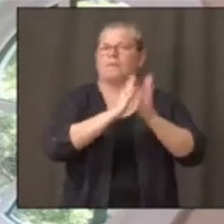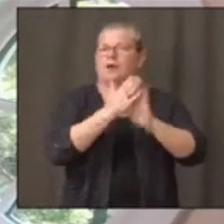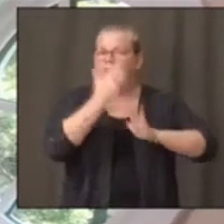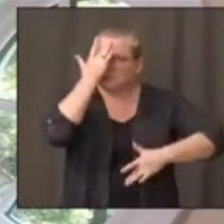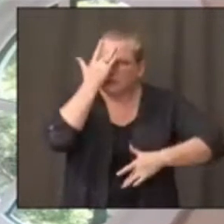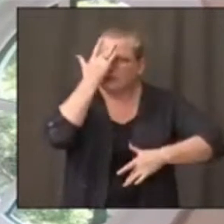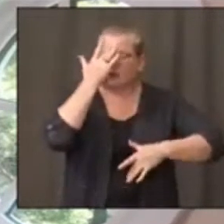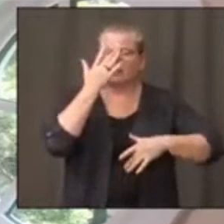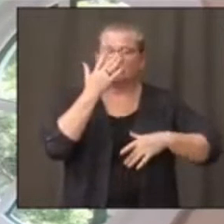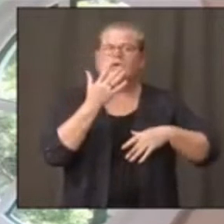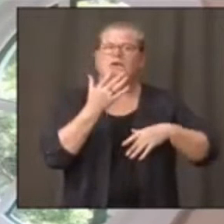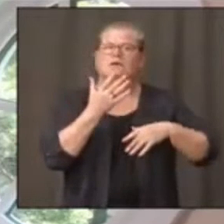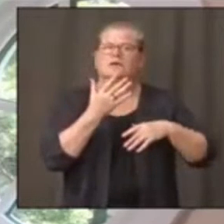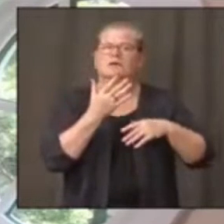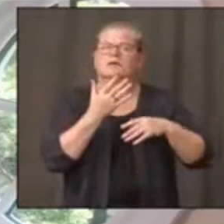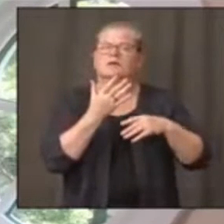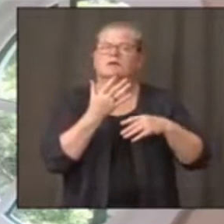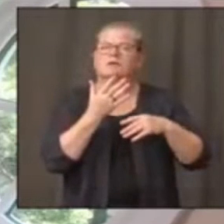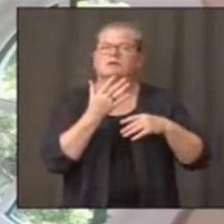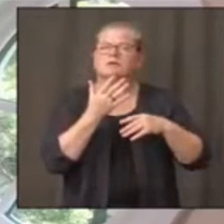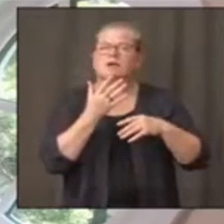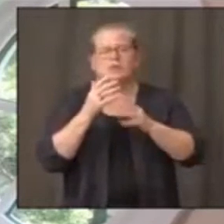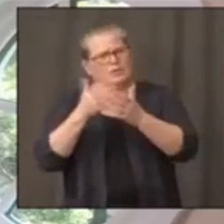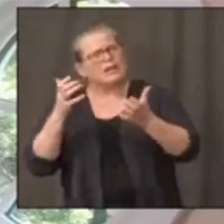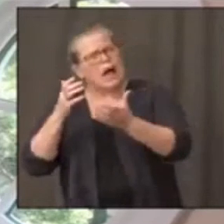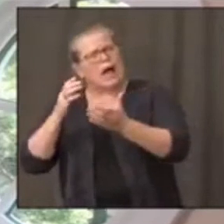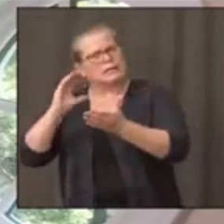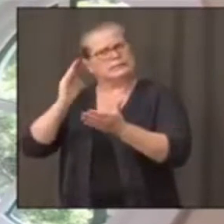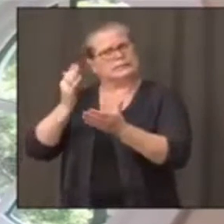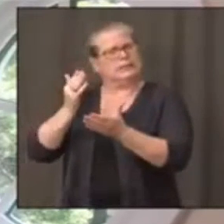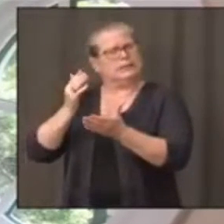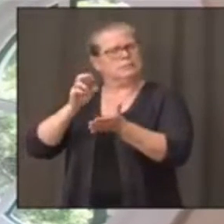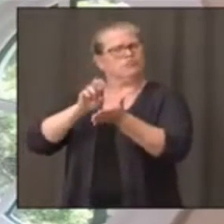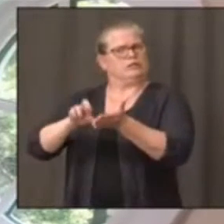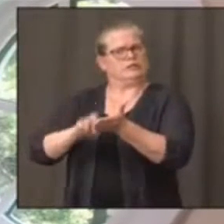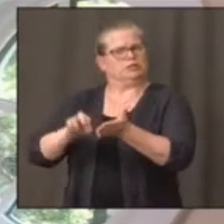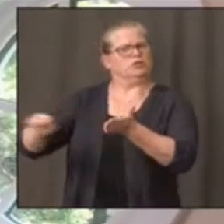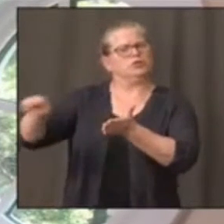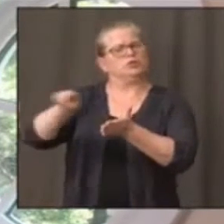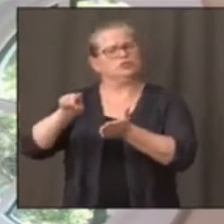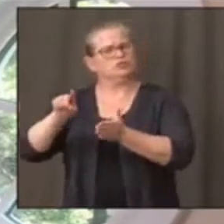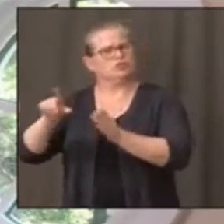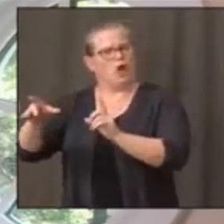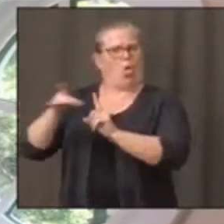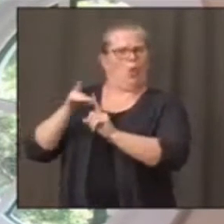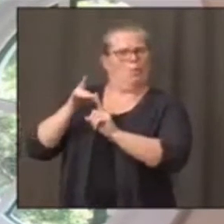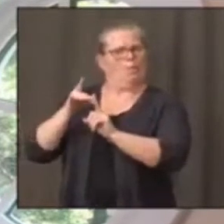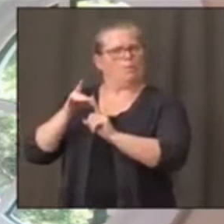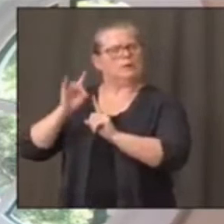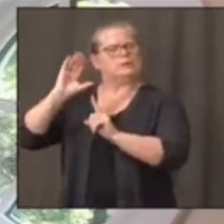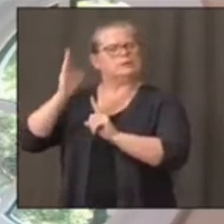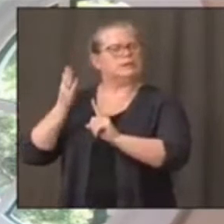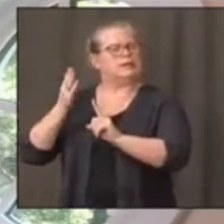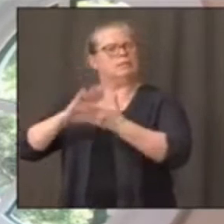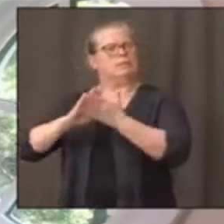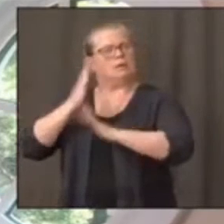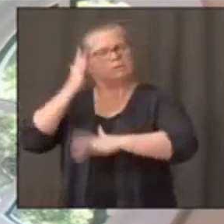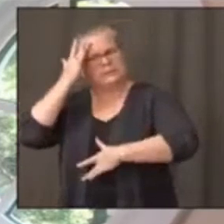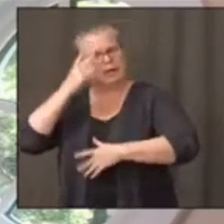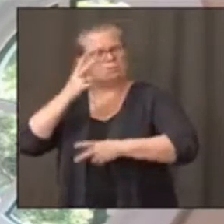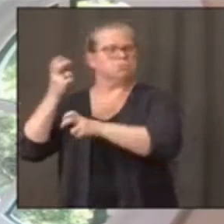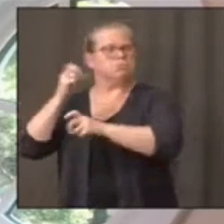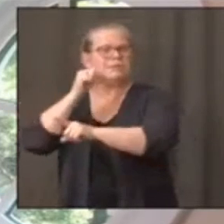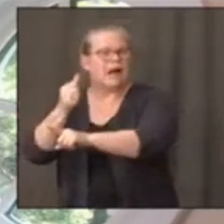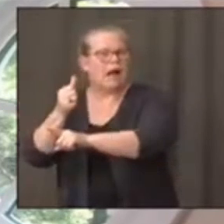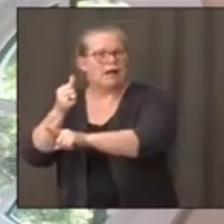kids are less likely to develop the infection and become symptomatic. But for the kids who did, it was a study of 2,100 kids out of Wuhan